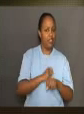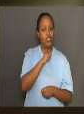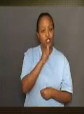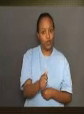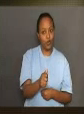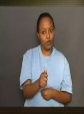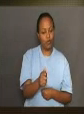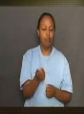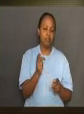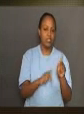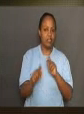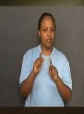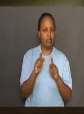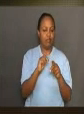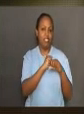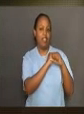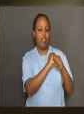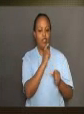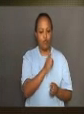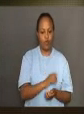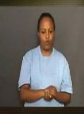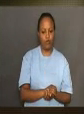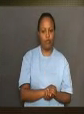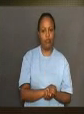the public is protected.